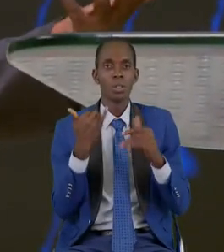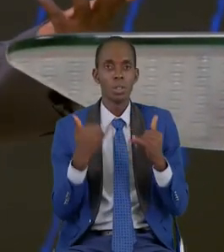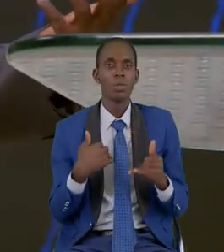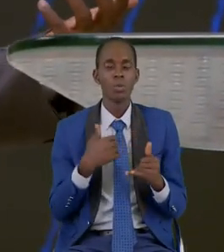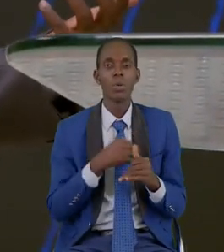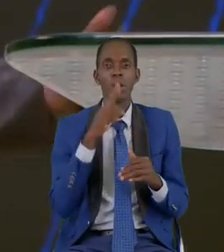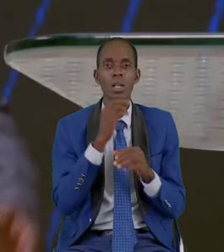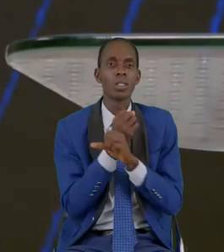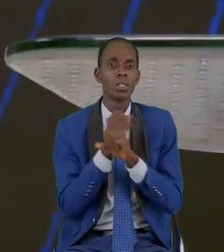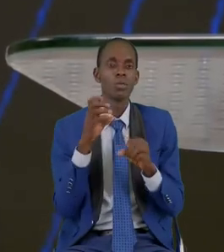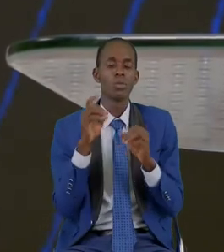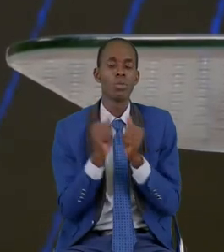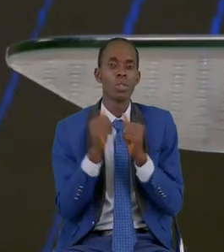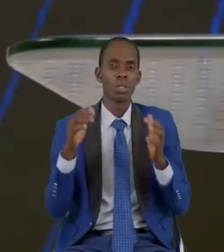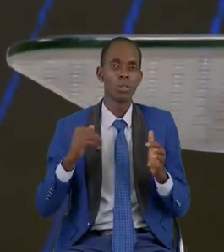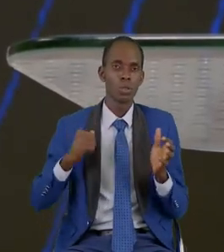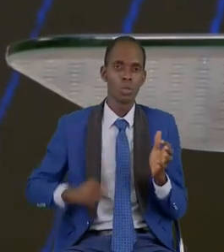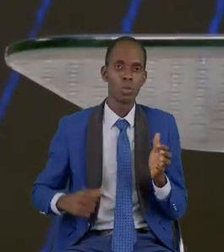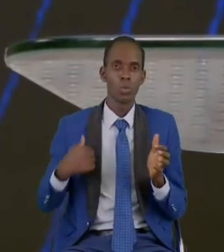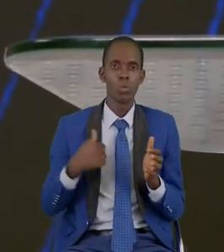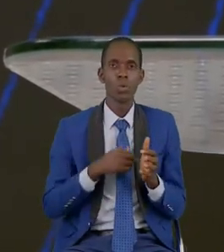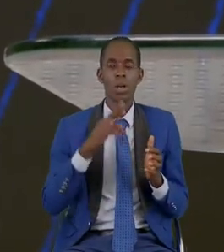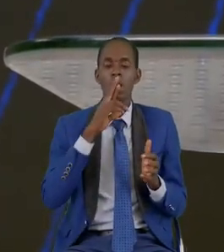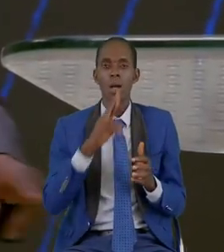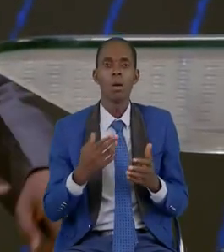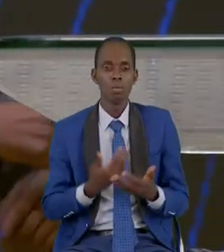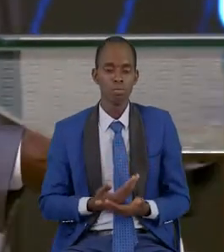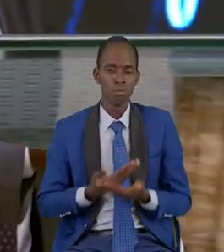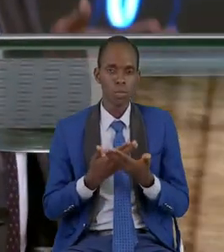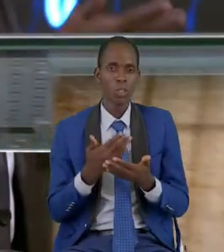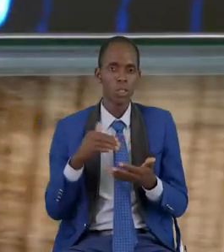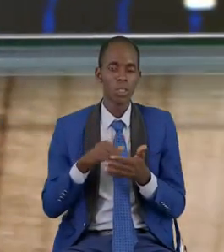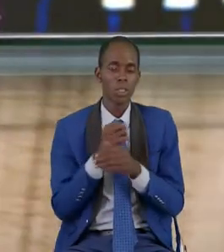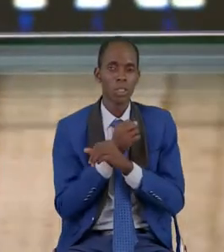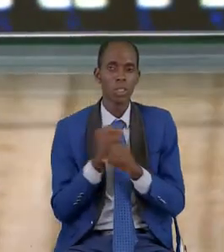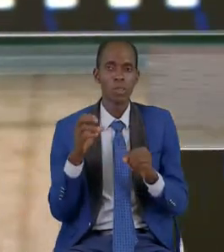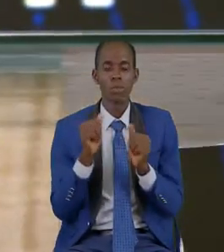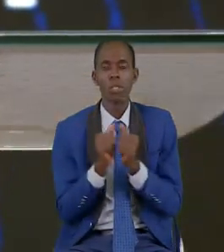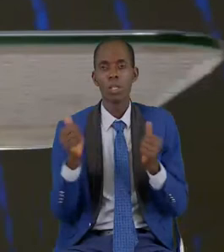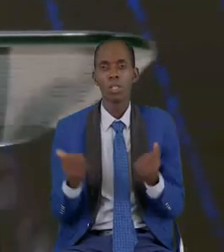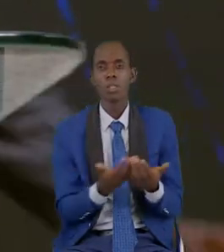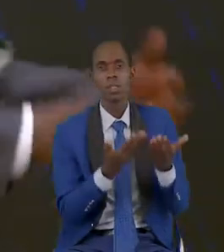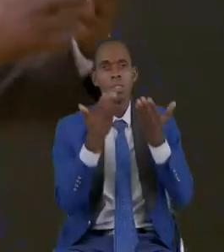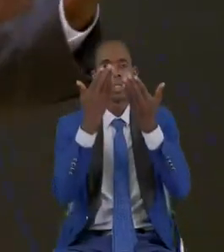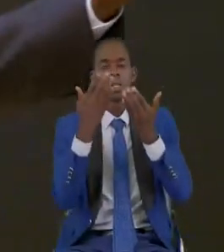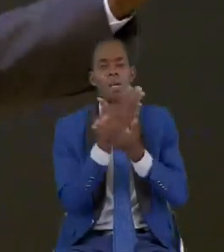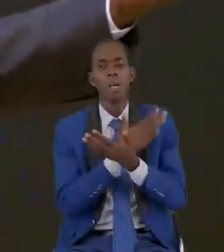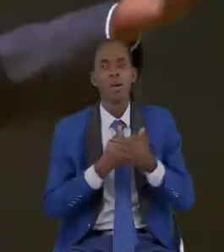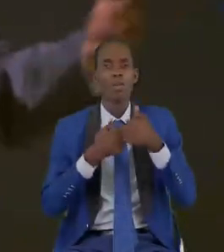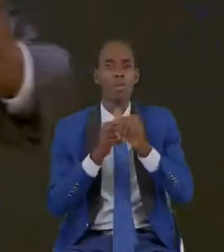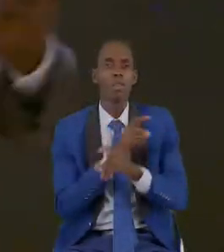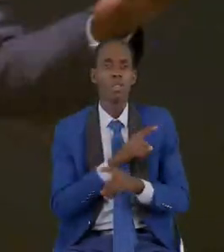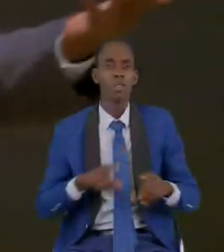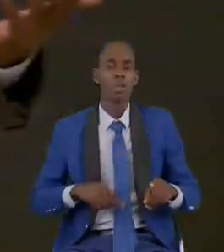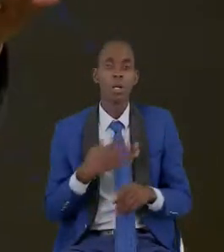born again without animal sacrifice, and we follow the Lord, the way of the Lord, and Christ is